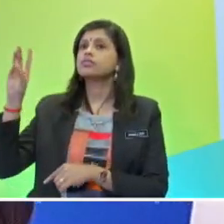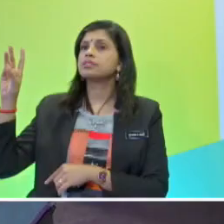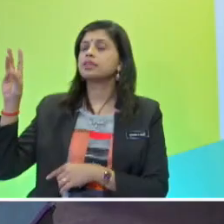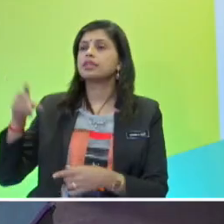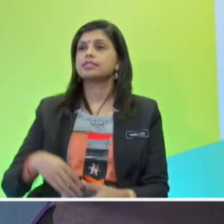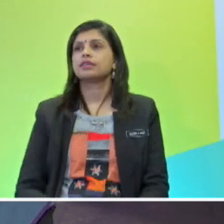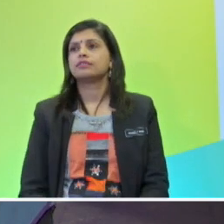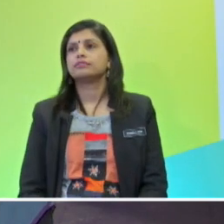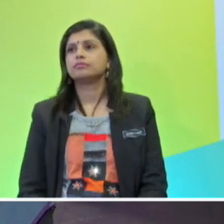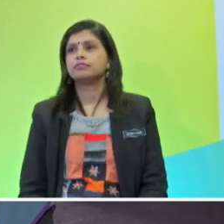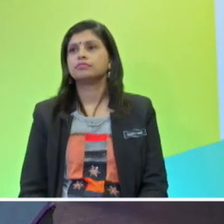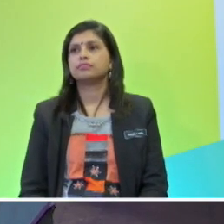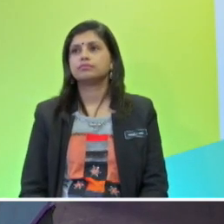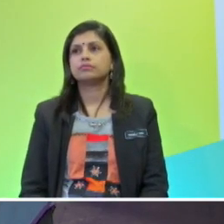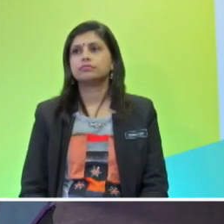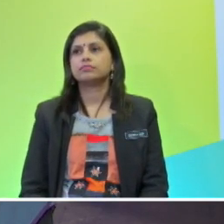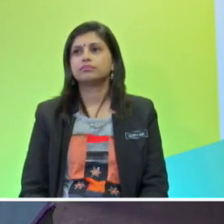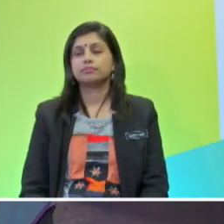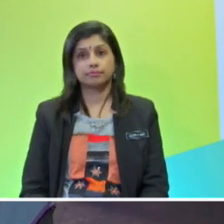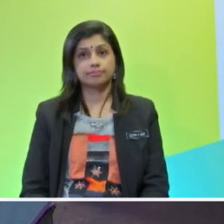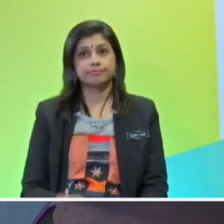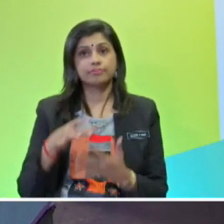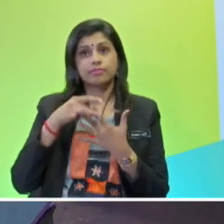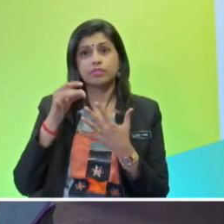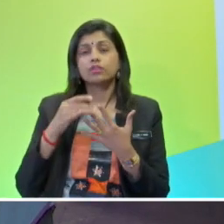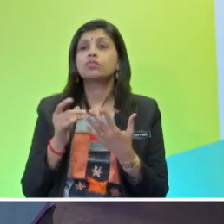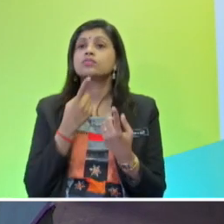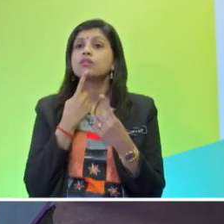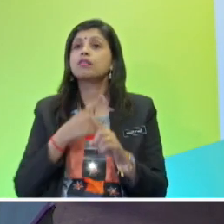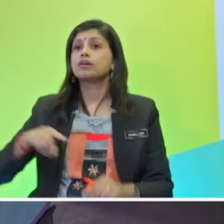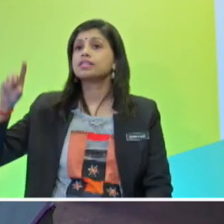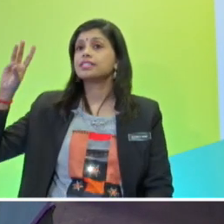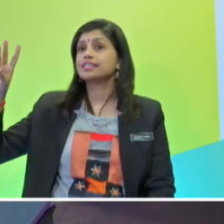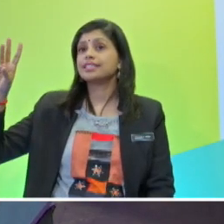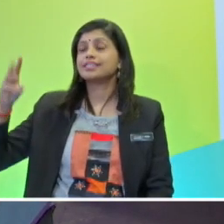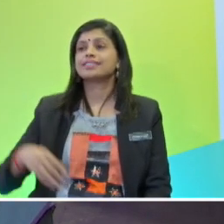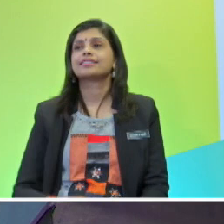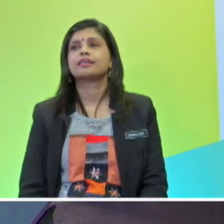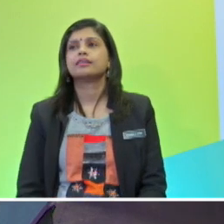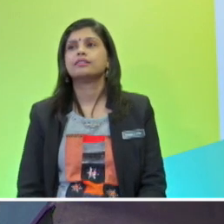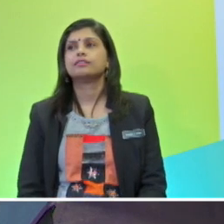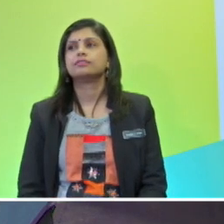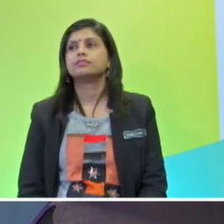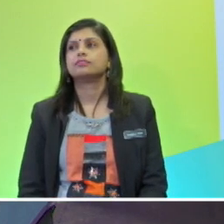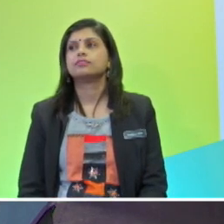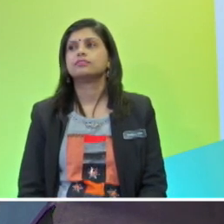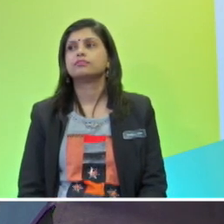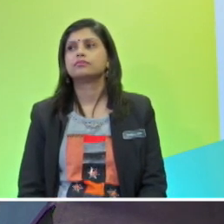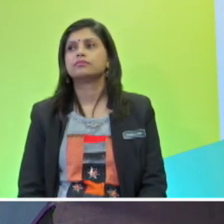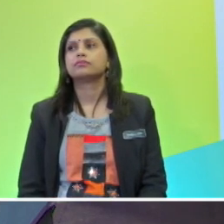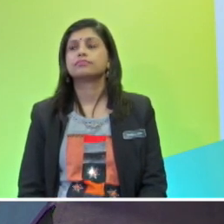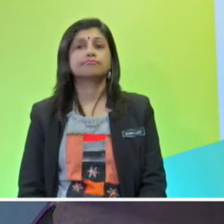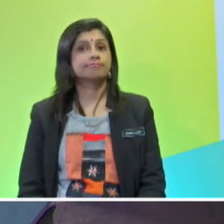right. So for this, I'm just going to choose one over here. And based on my performance, teacher, I think since I got this